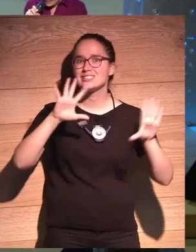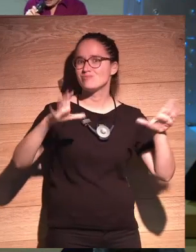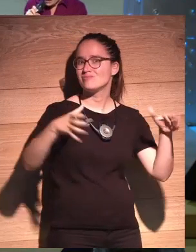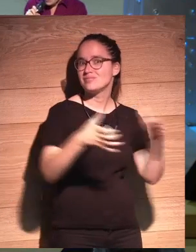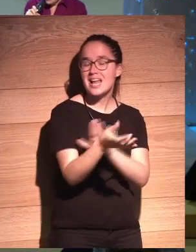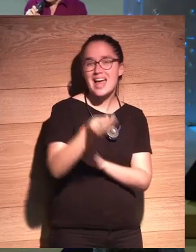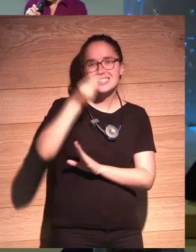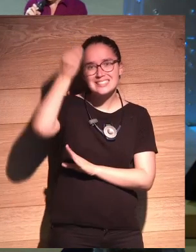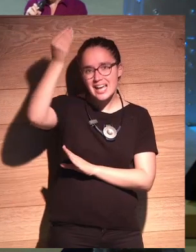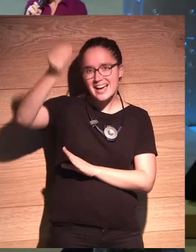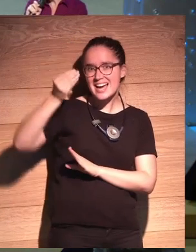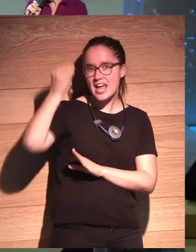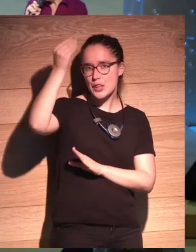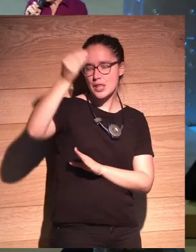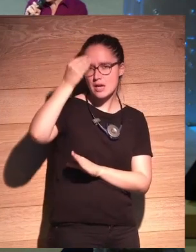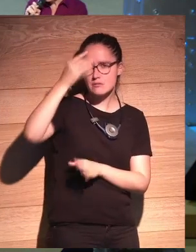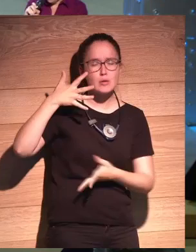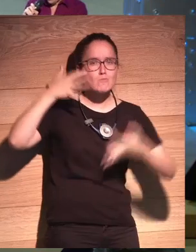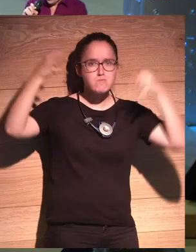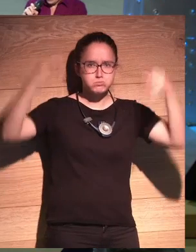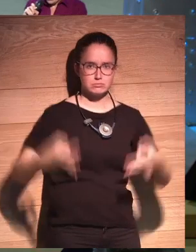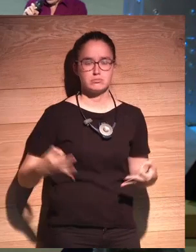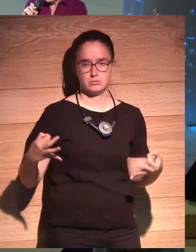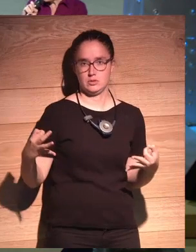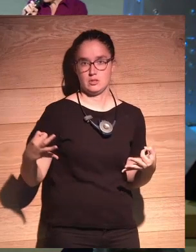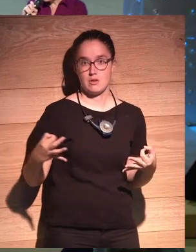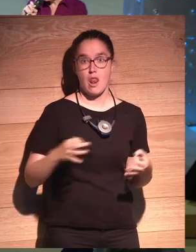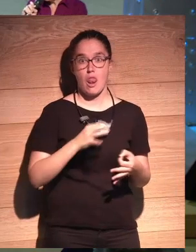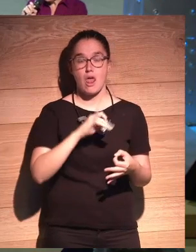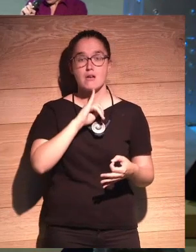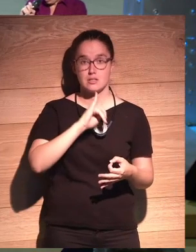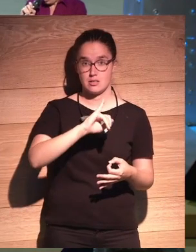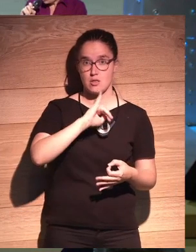of values, beliefs, convictions,